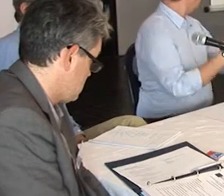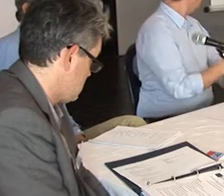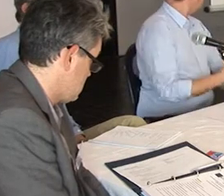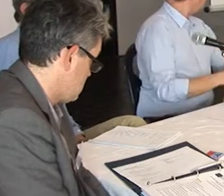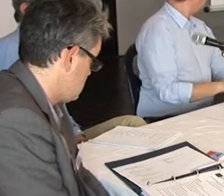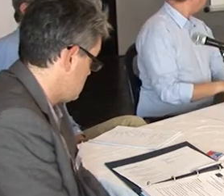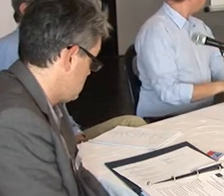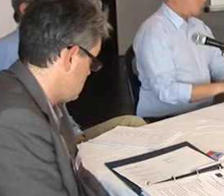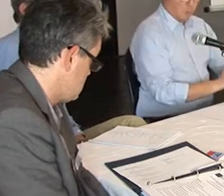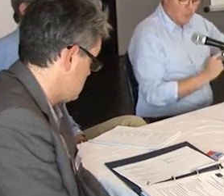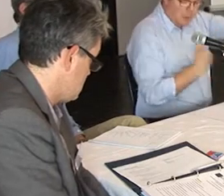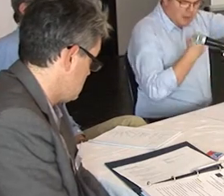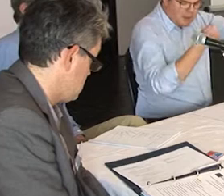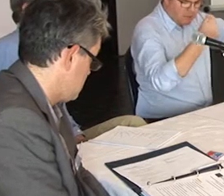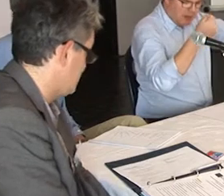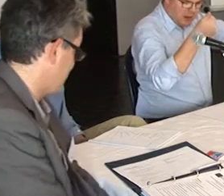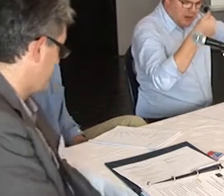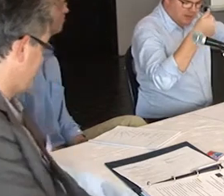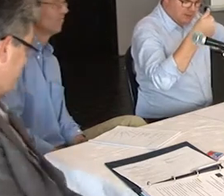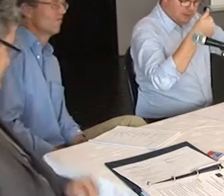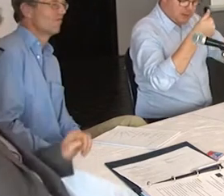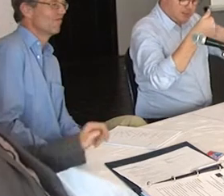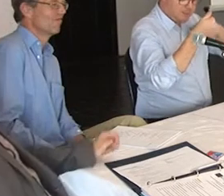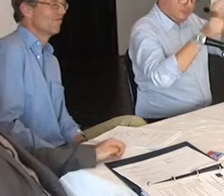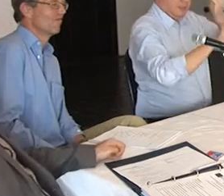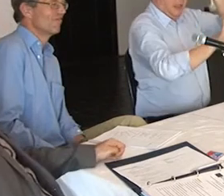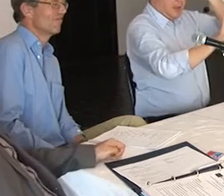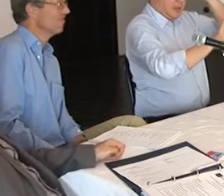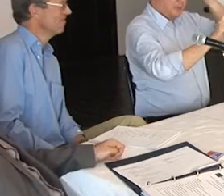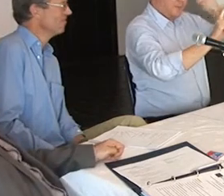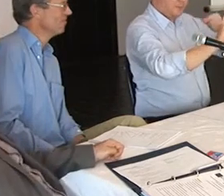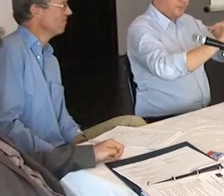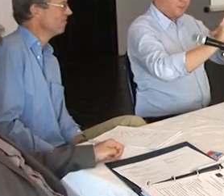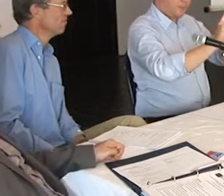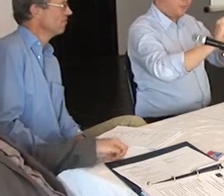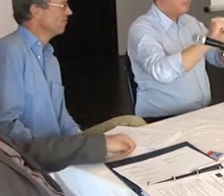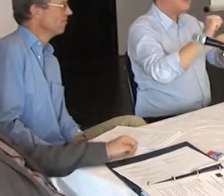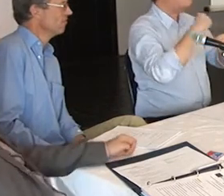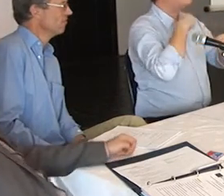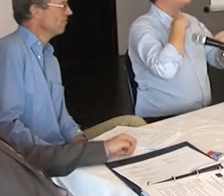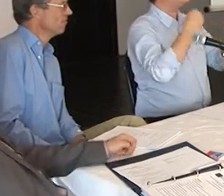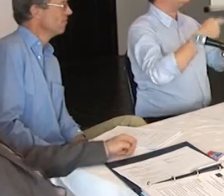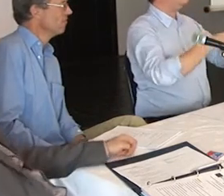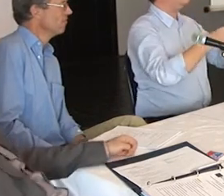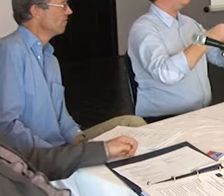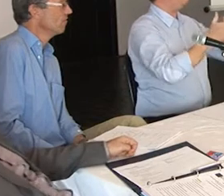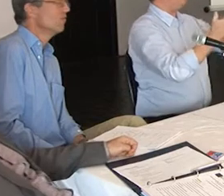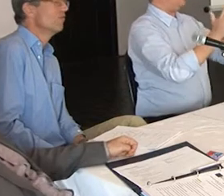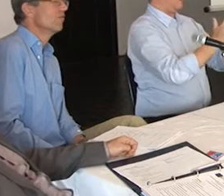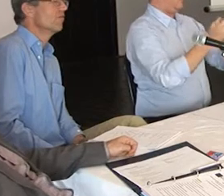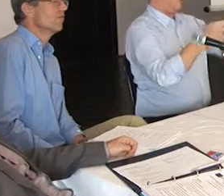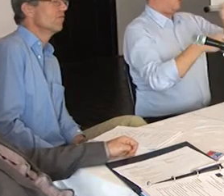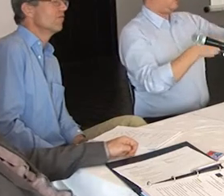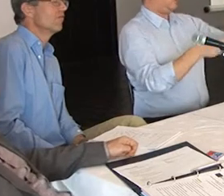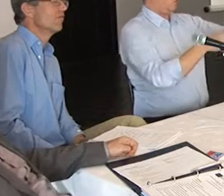So I would just like to end up. And then just one small thing just came to me.